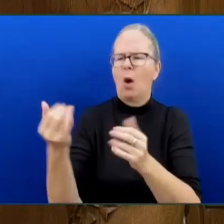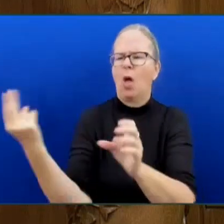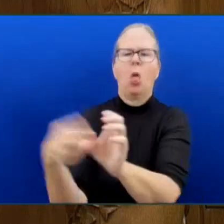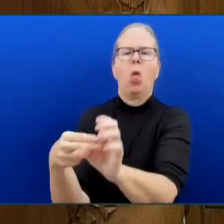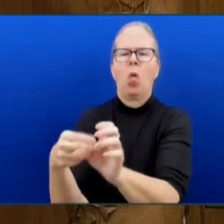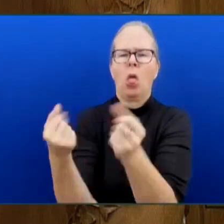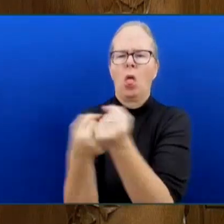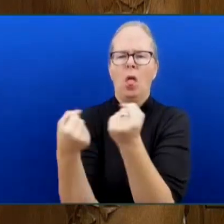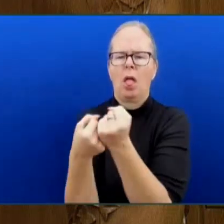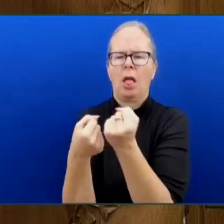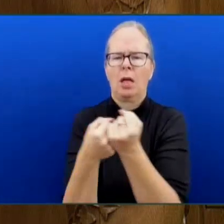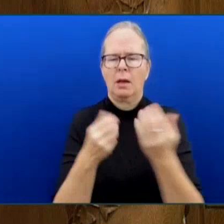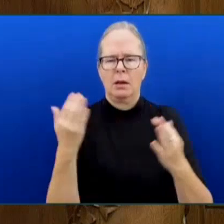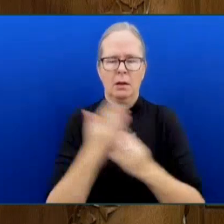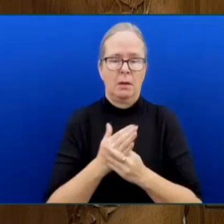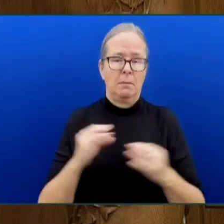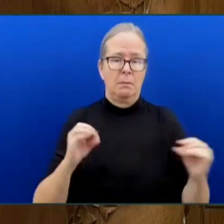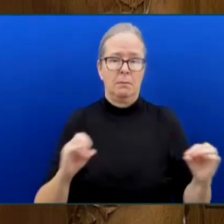Member.